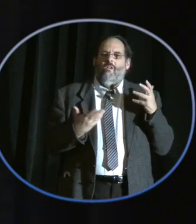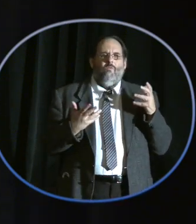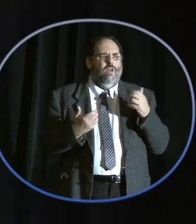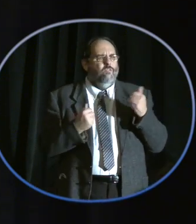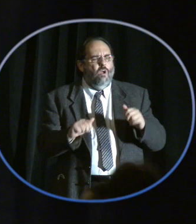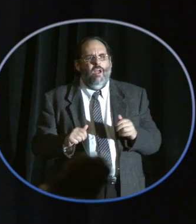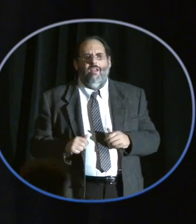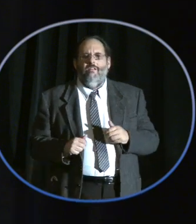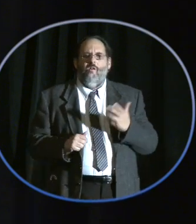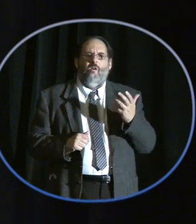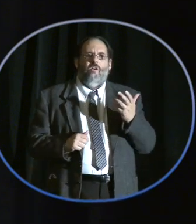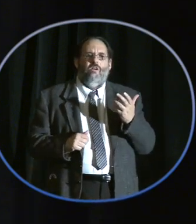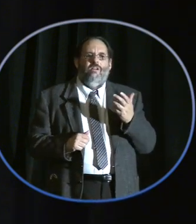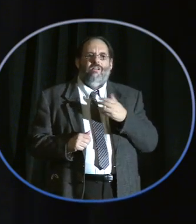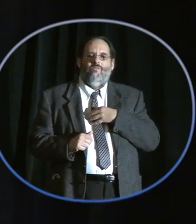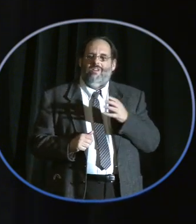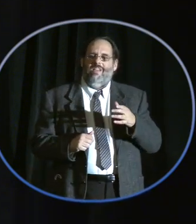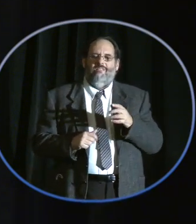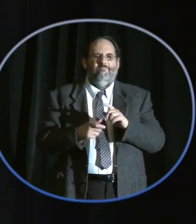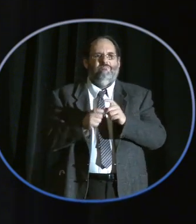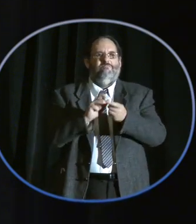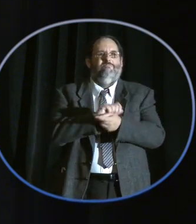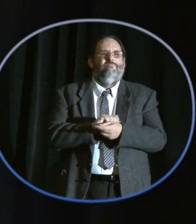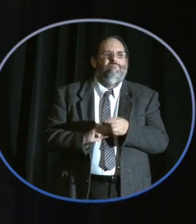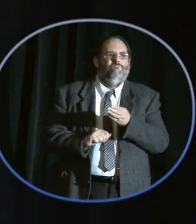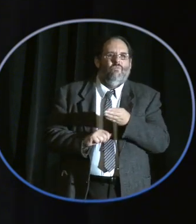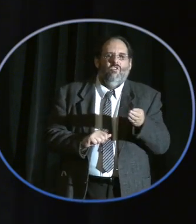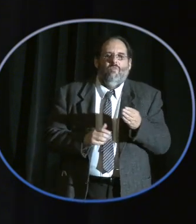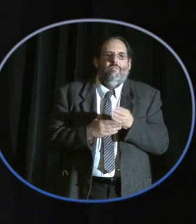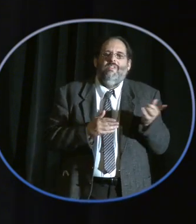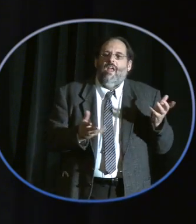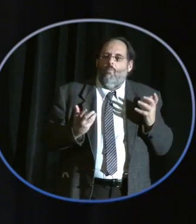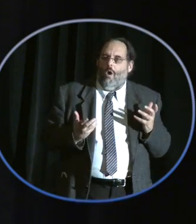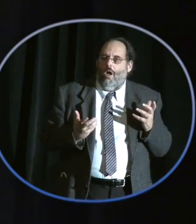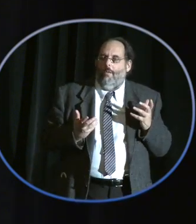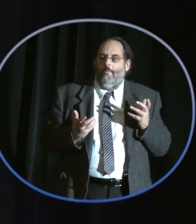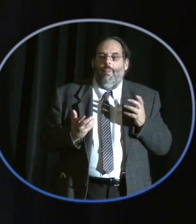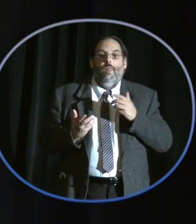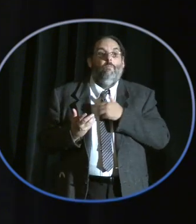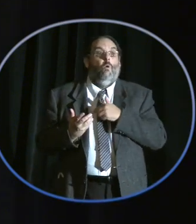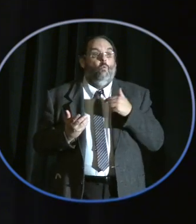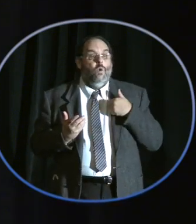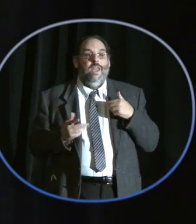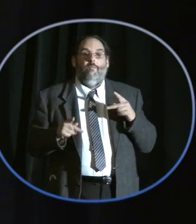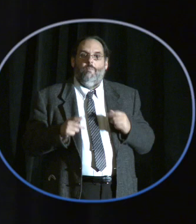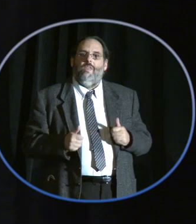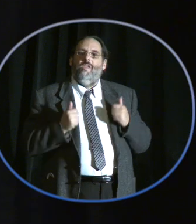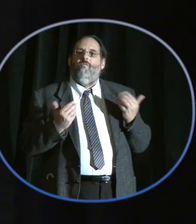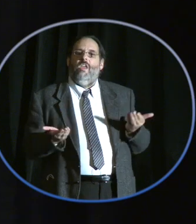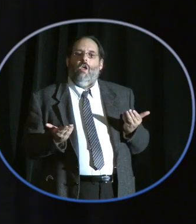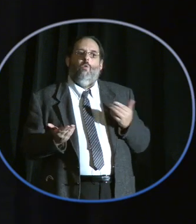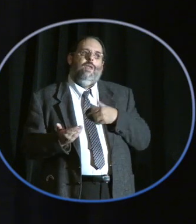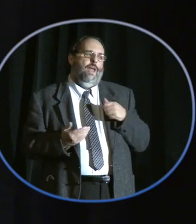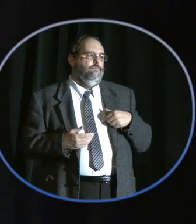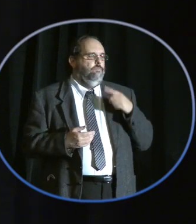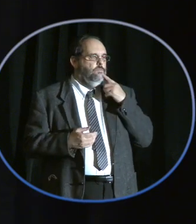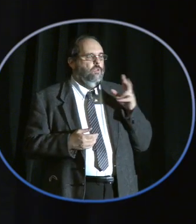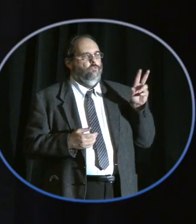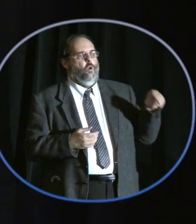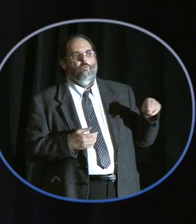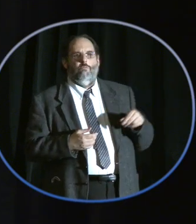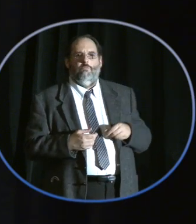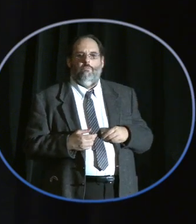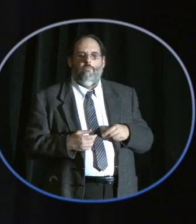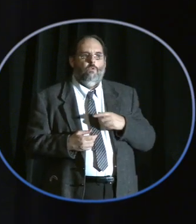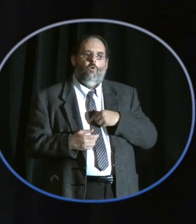to whitewash Baltimore into something that they want. But we, the people of Baltimore, have to stand tall and say,